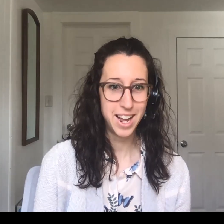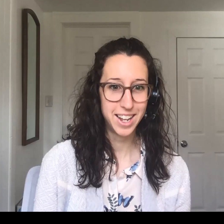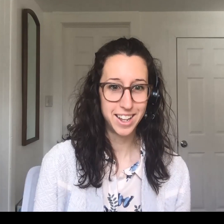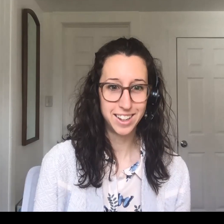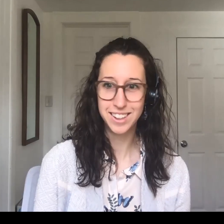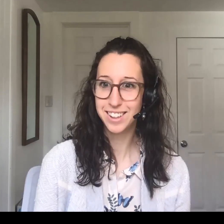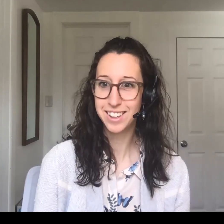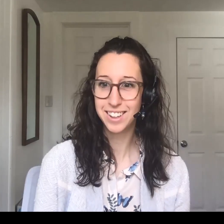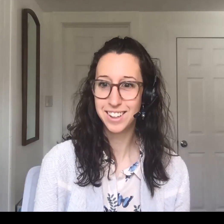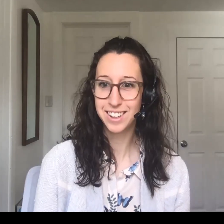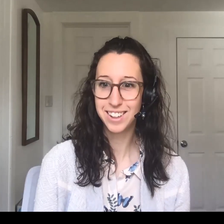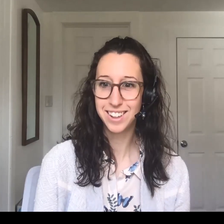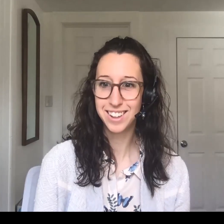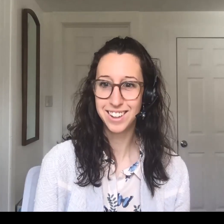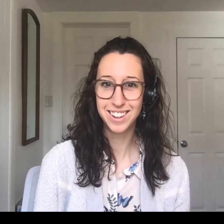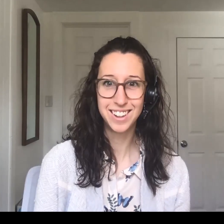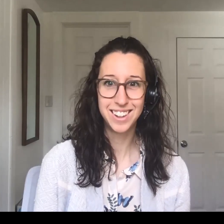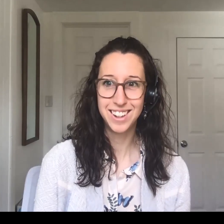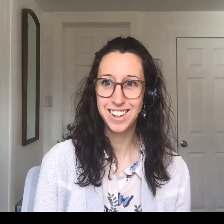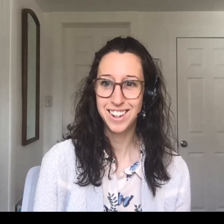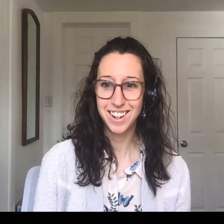Welcome back.